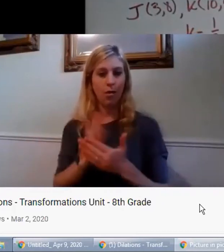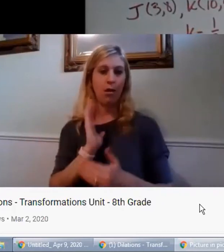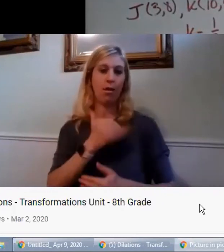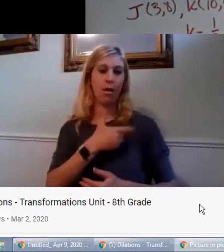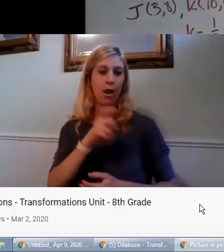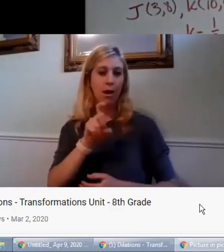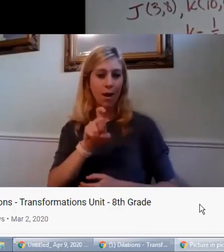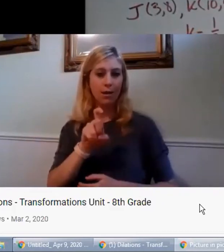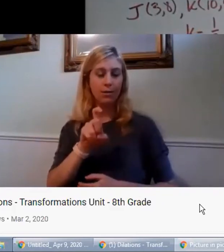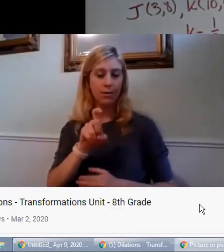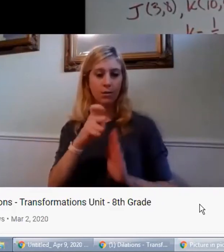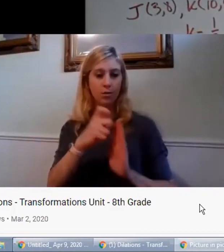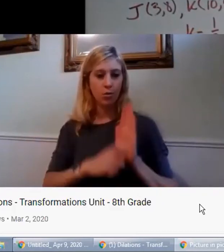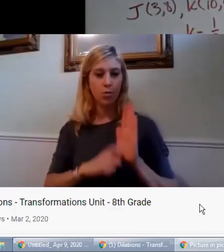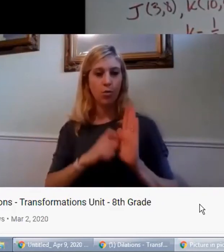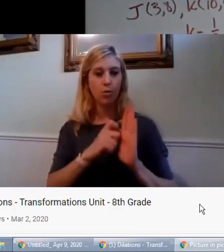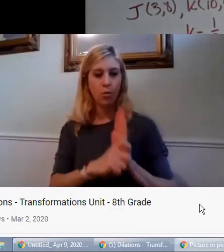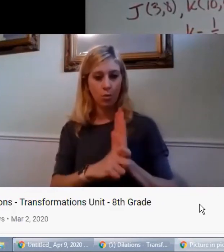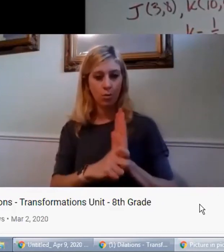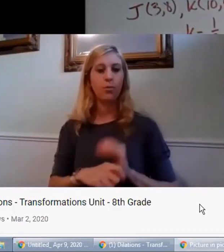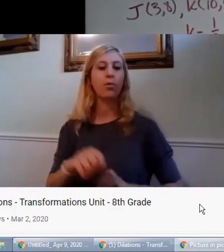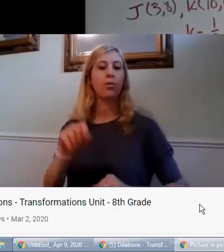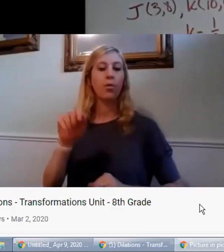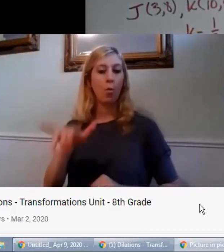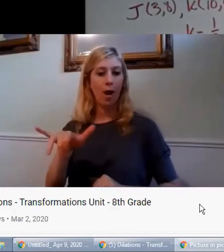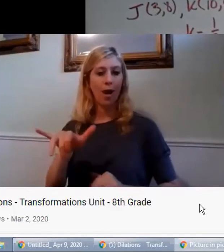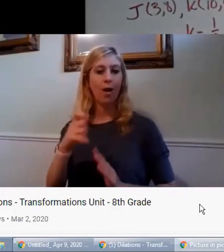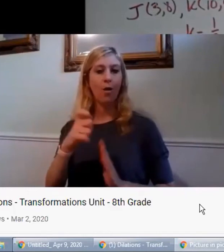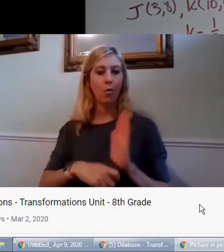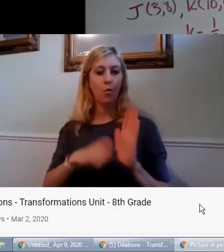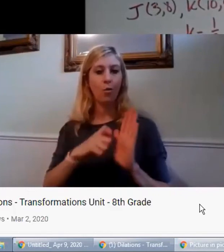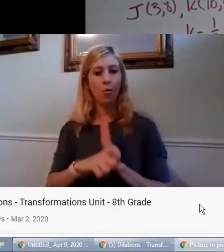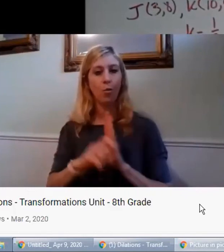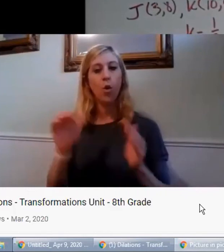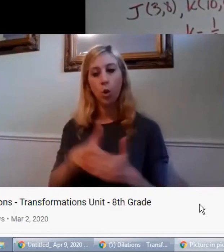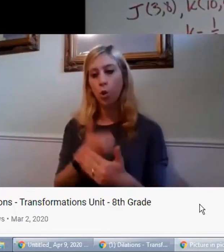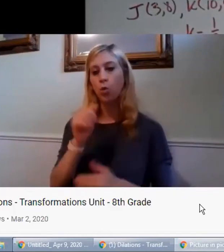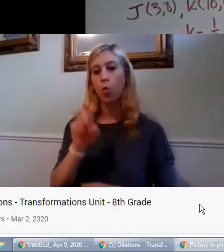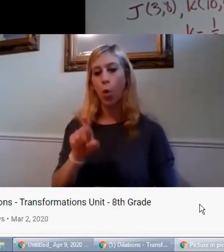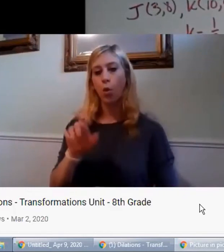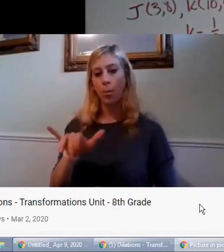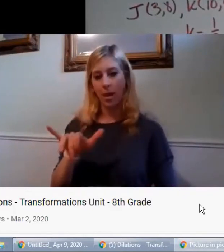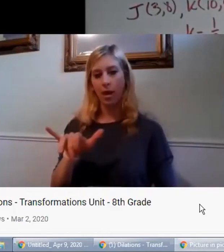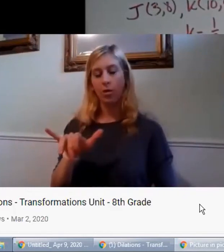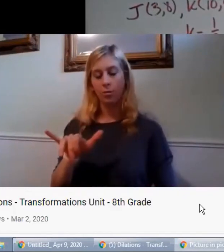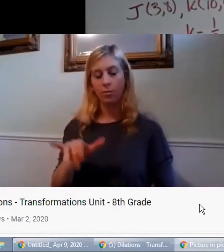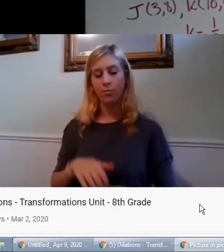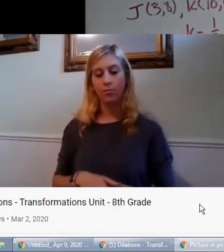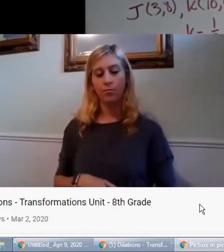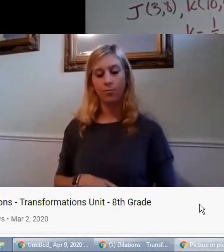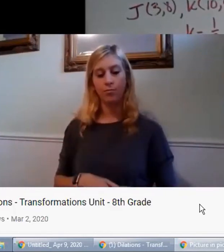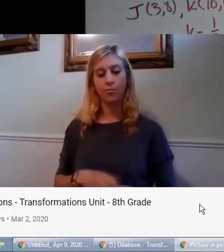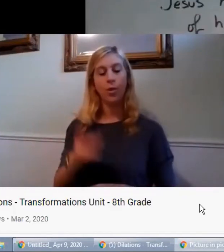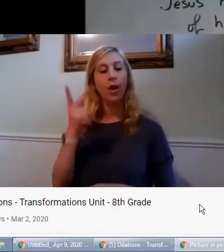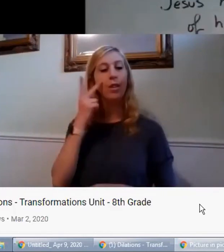new ordered pairs. Let's take a look at what a word problem would look like for one of these